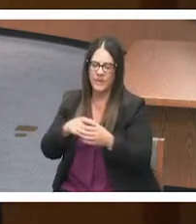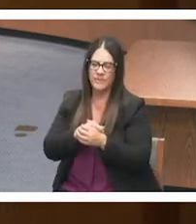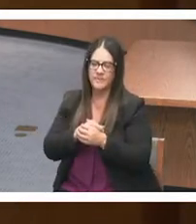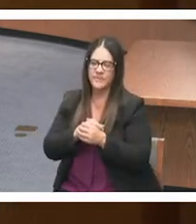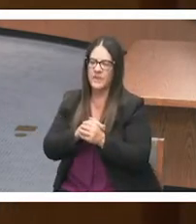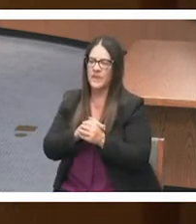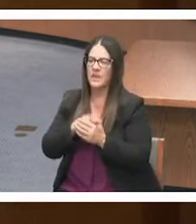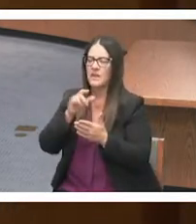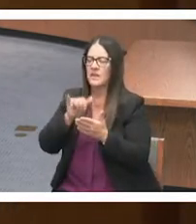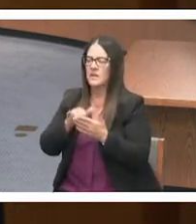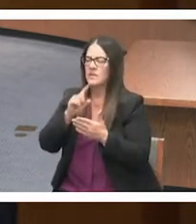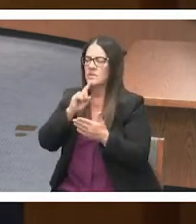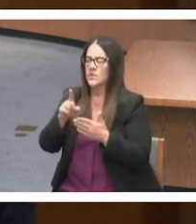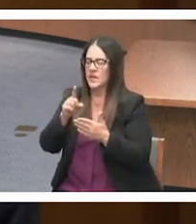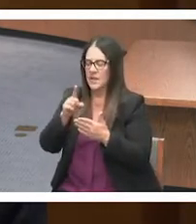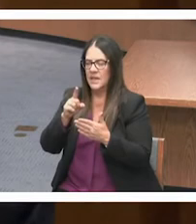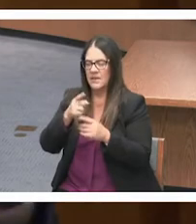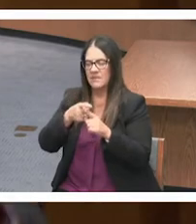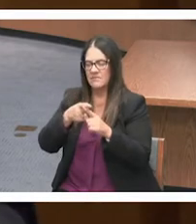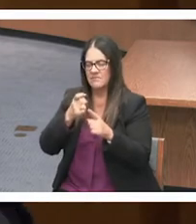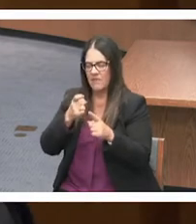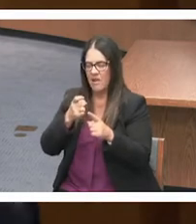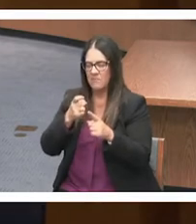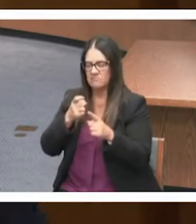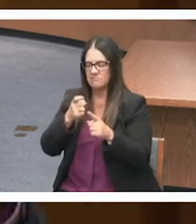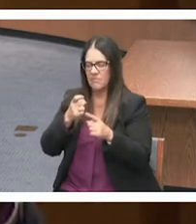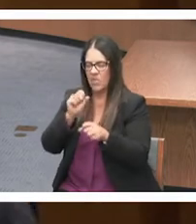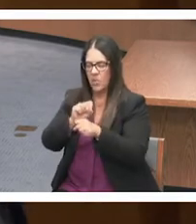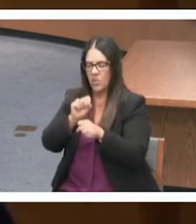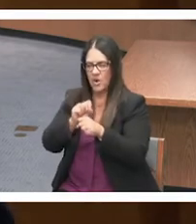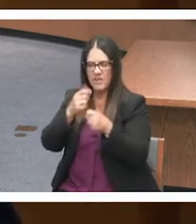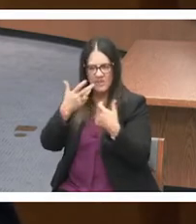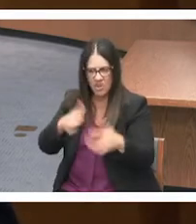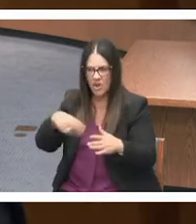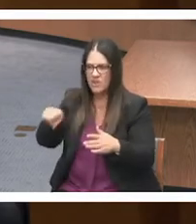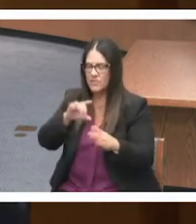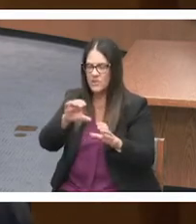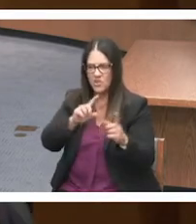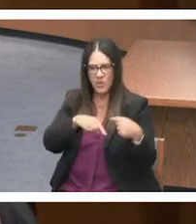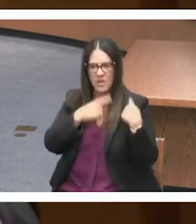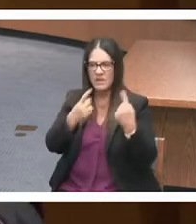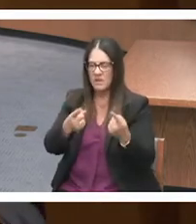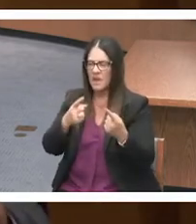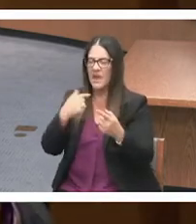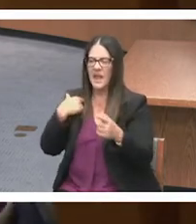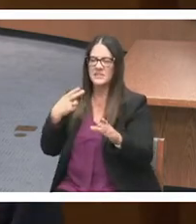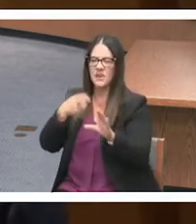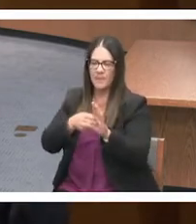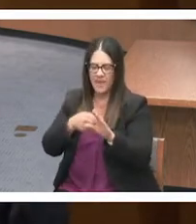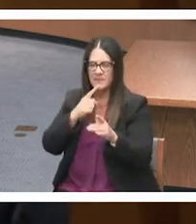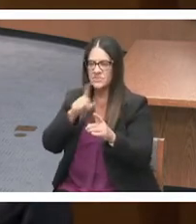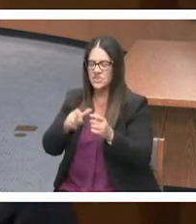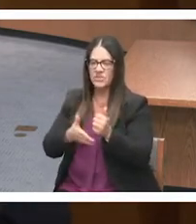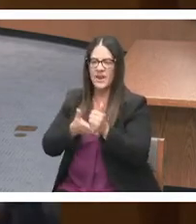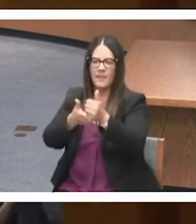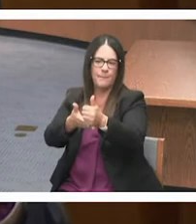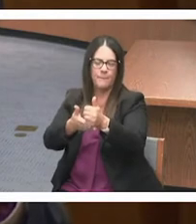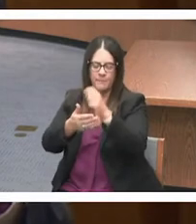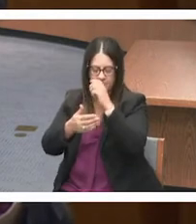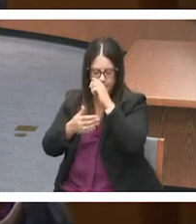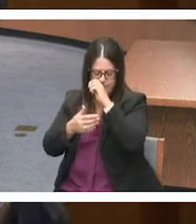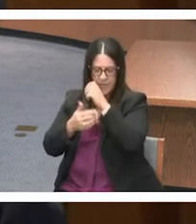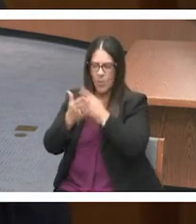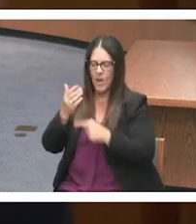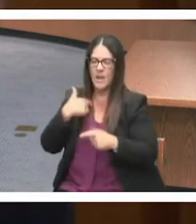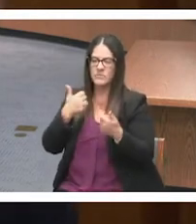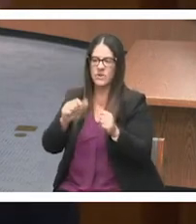and that is really built upon the work that's happened over the last decade. So thank you for the work that you do. I'll also say that Part of what I'm trying to do in